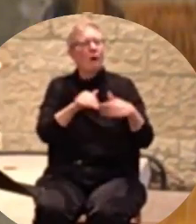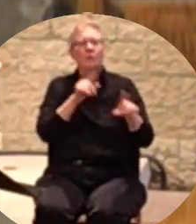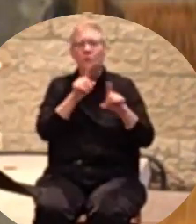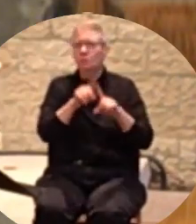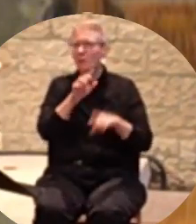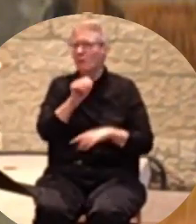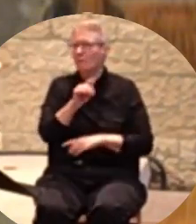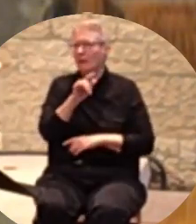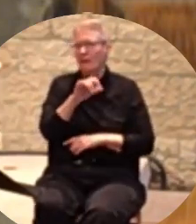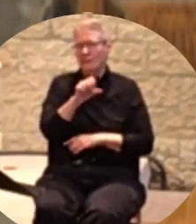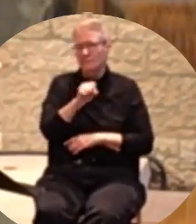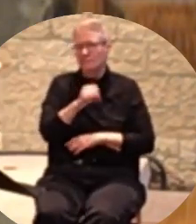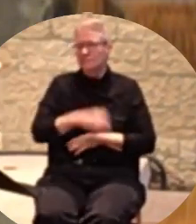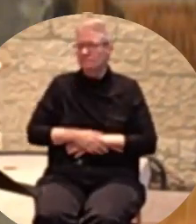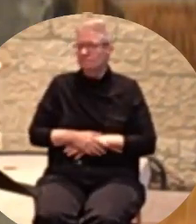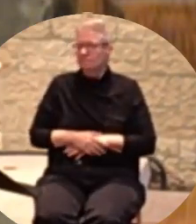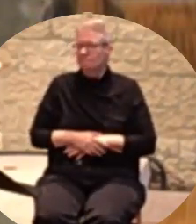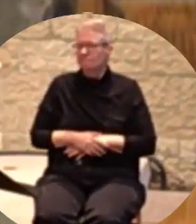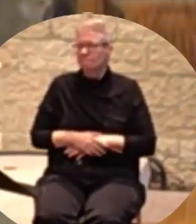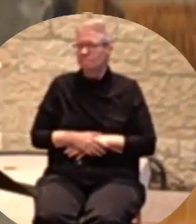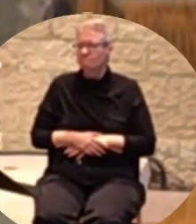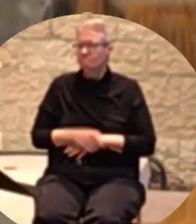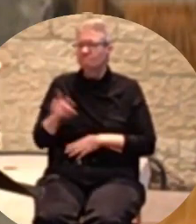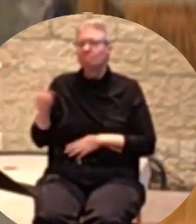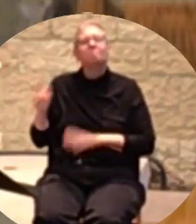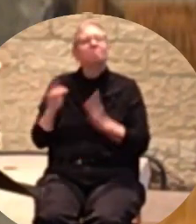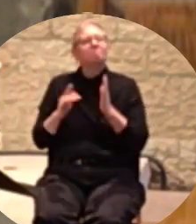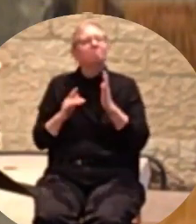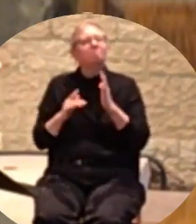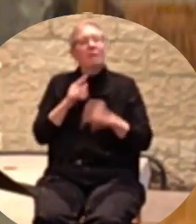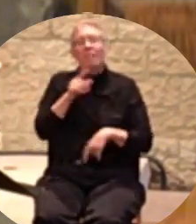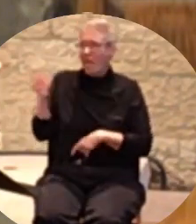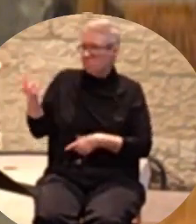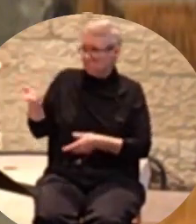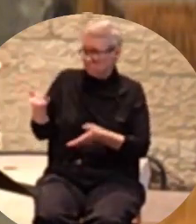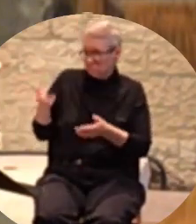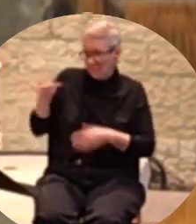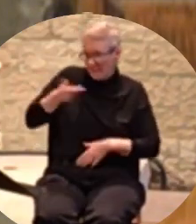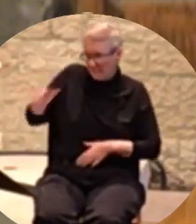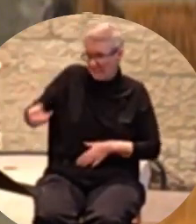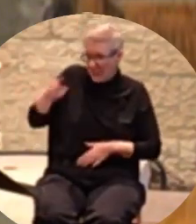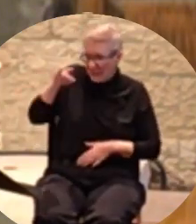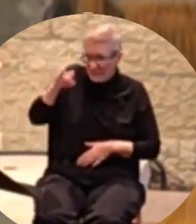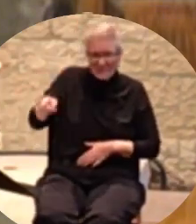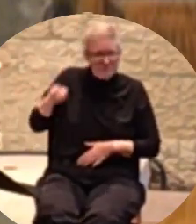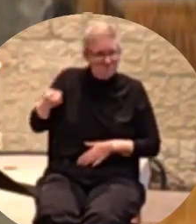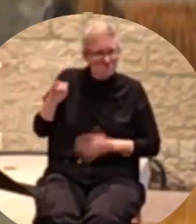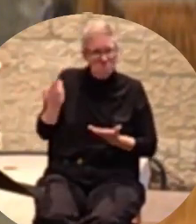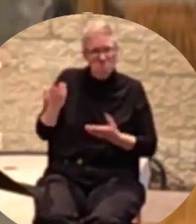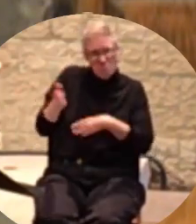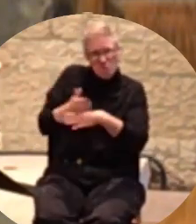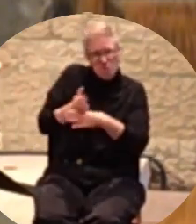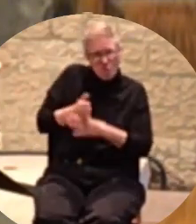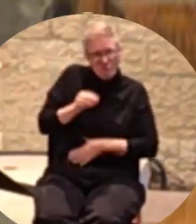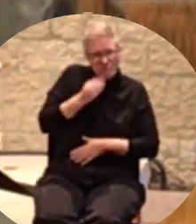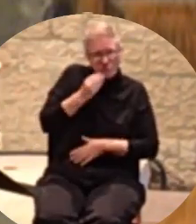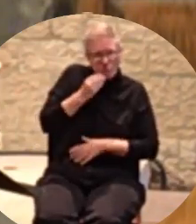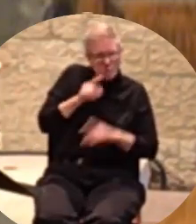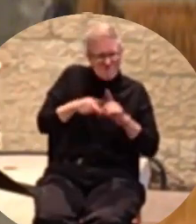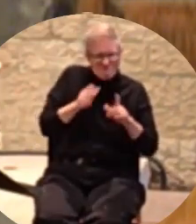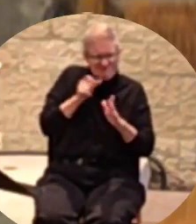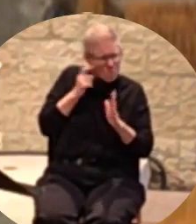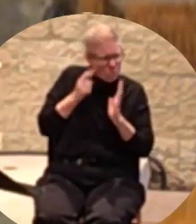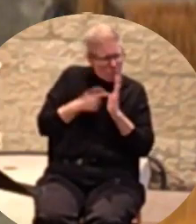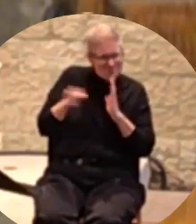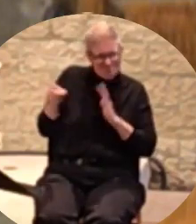Accepting an invitation to stay and share a meal, Jesus takes bread, blesses it, and breaks it, and then gives it to his